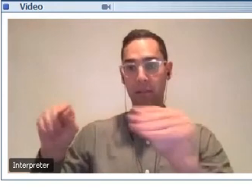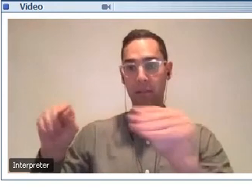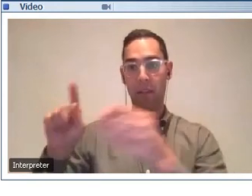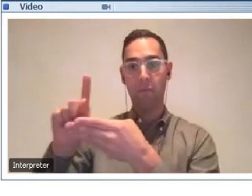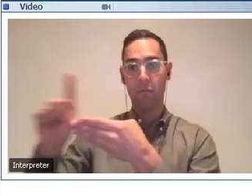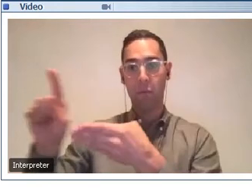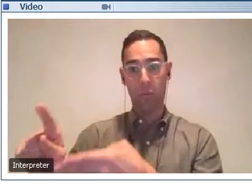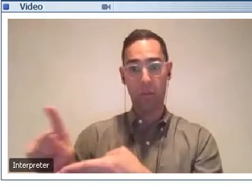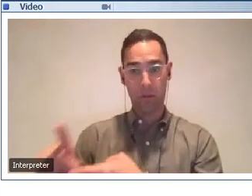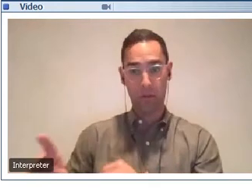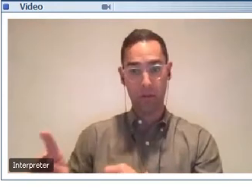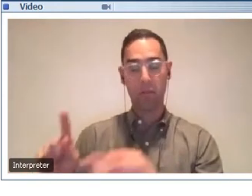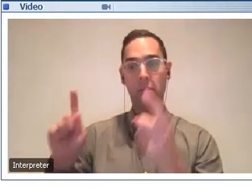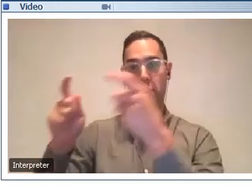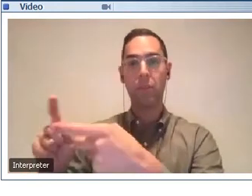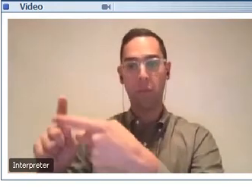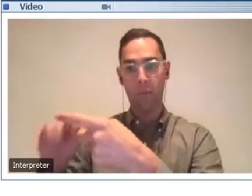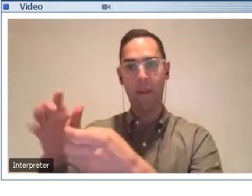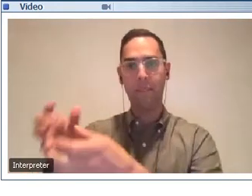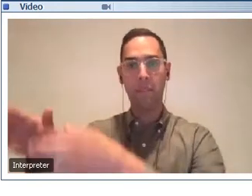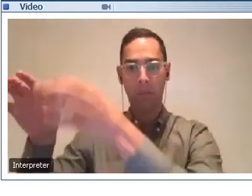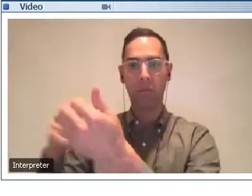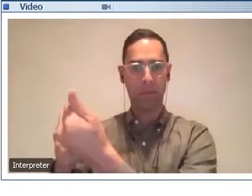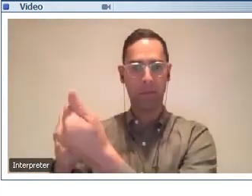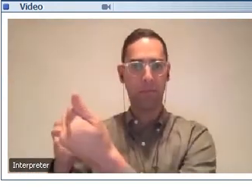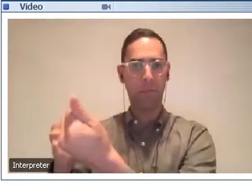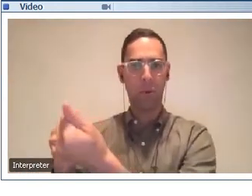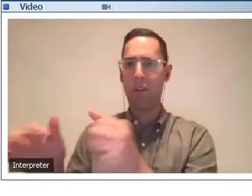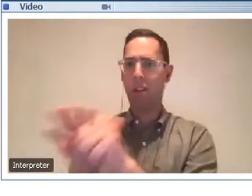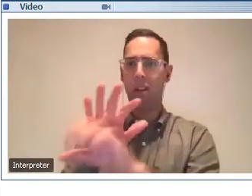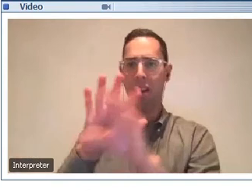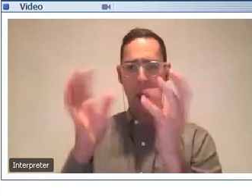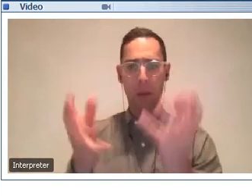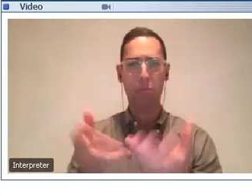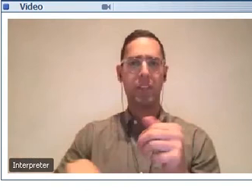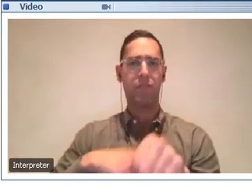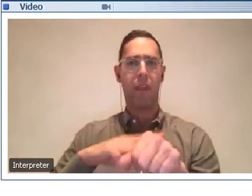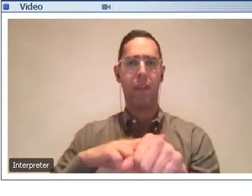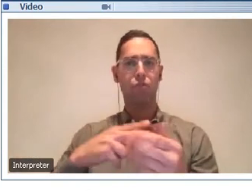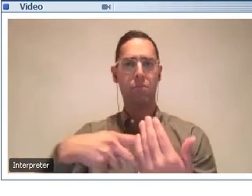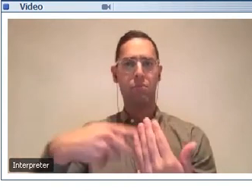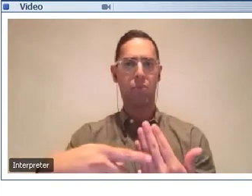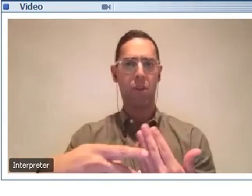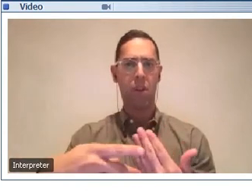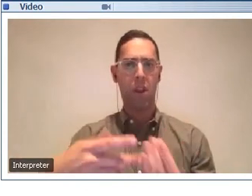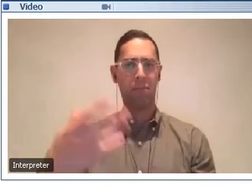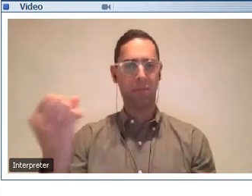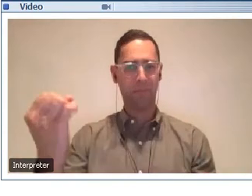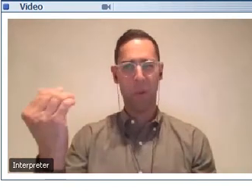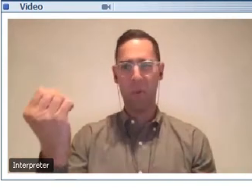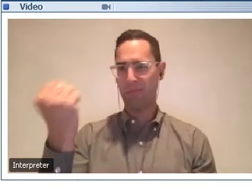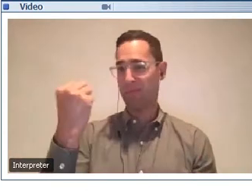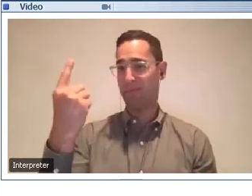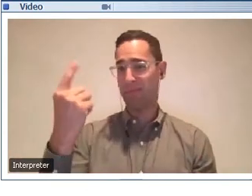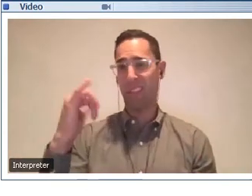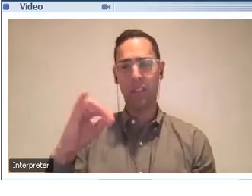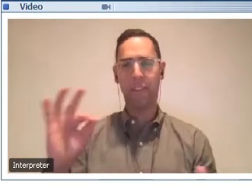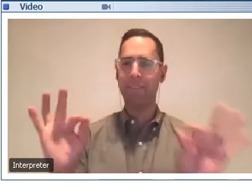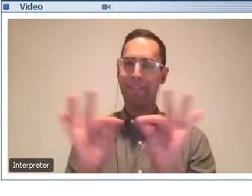leave fund to support a comprehensive national program. So as you can see, this would be a very cost-efficient way